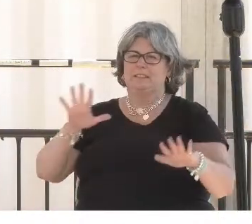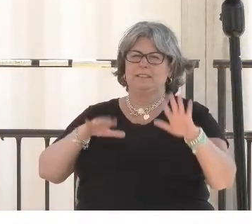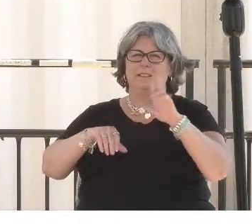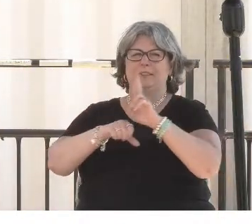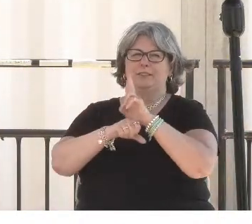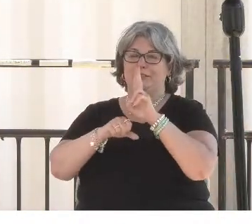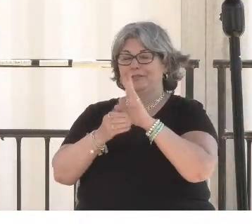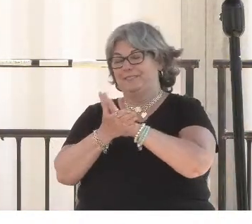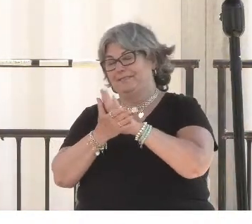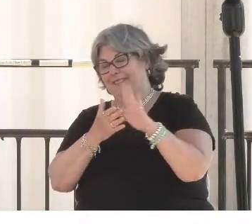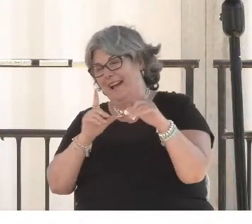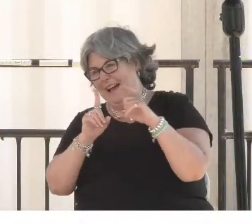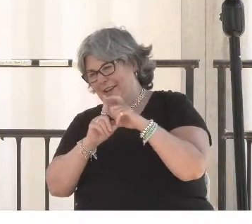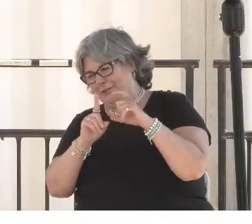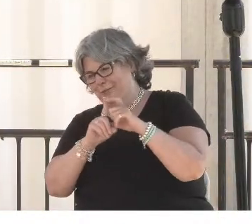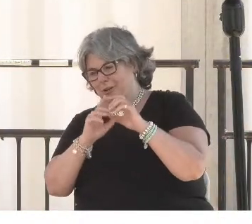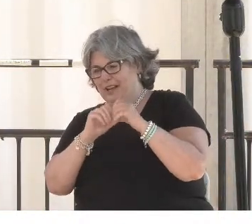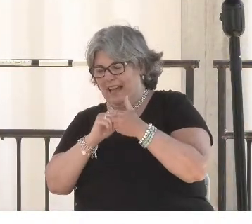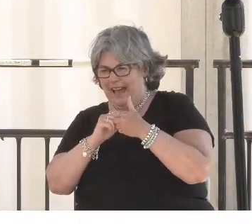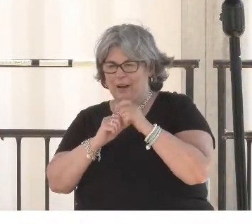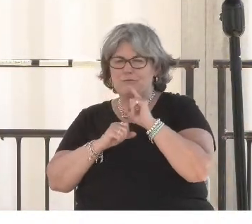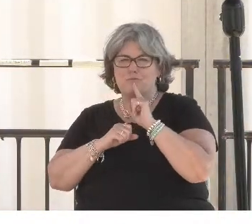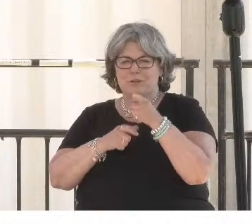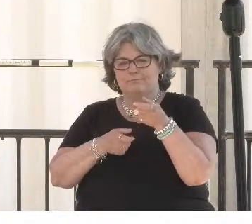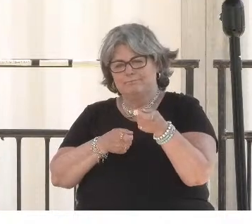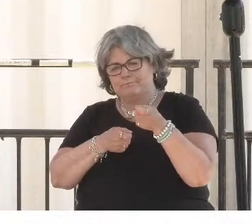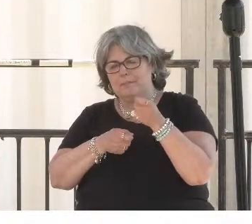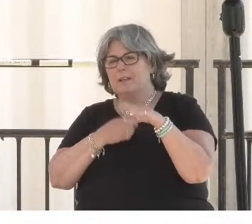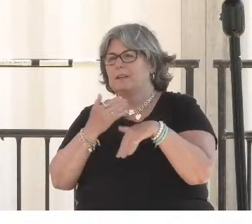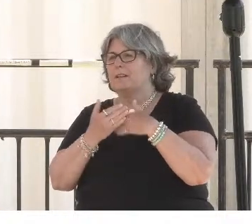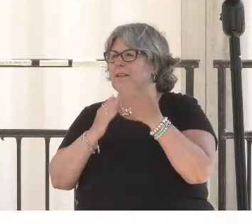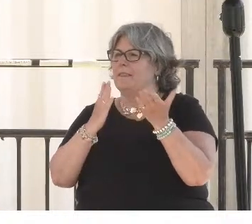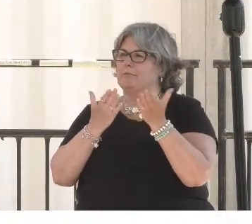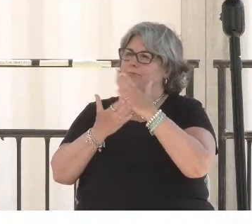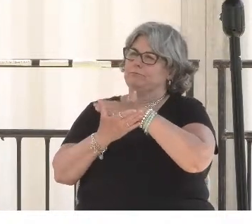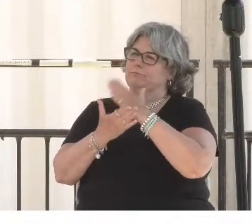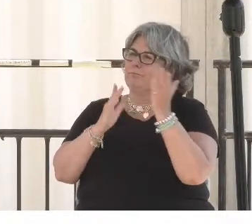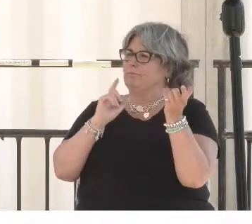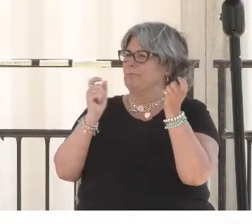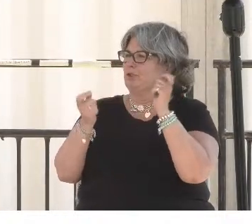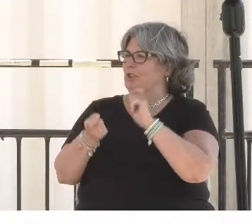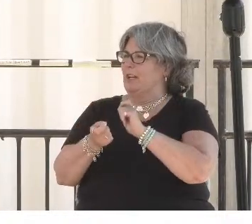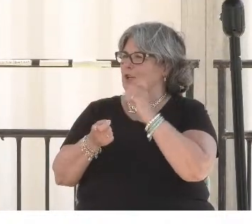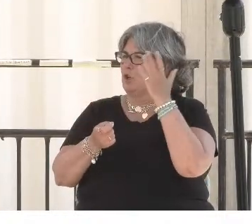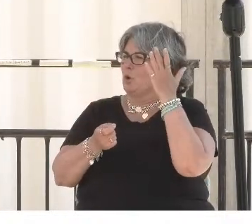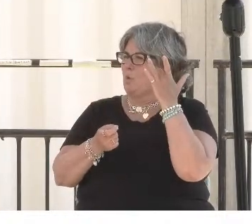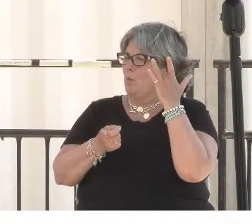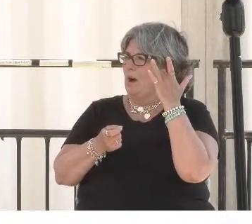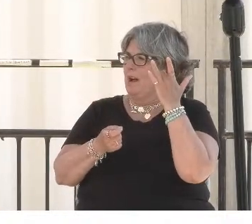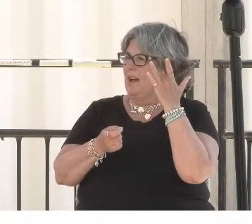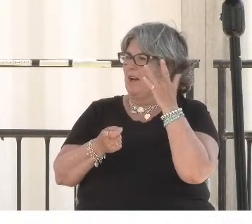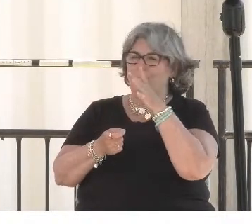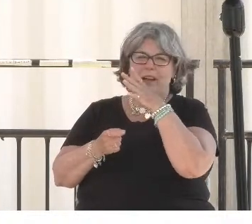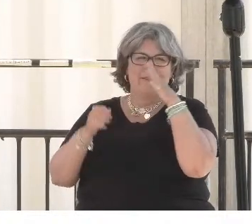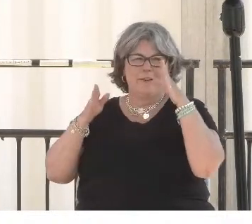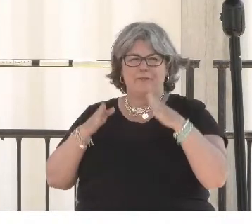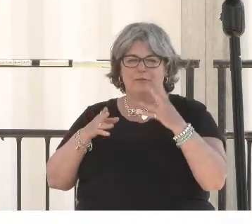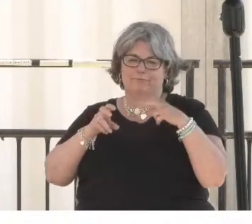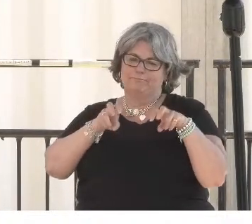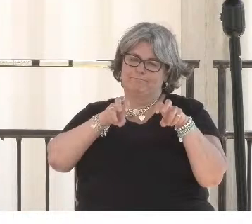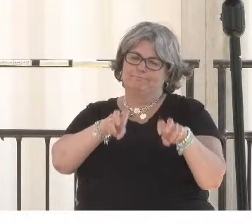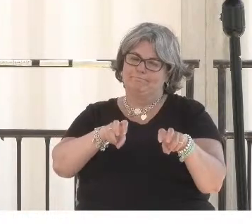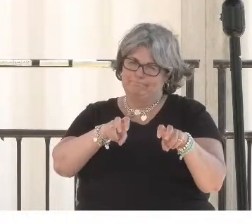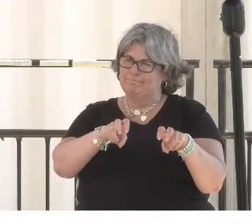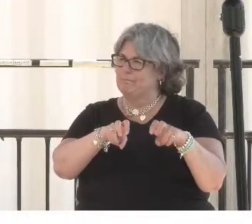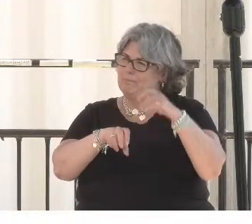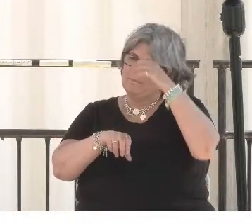polite word, on how we were really going to be able to move the needle on that. Because, as I like to say, and we got a farmer right next to me, he'll probably nod his head